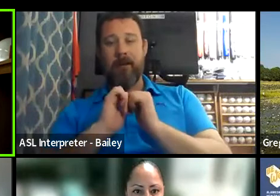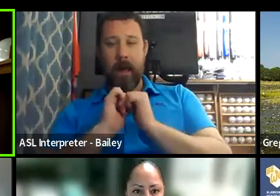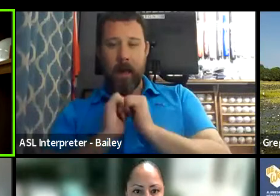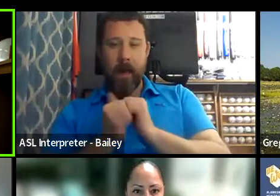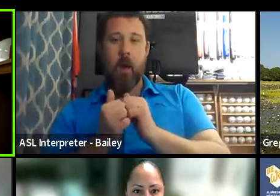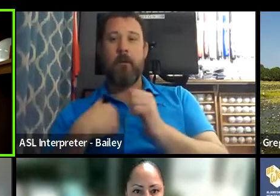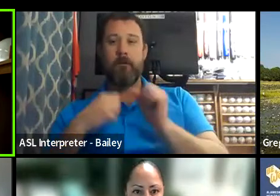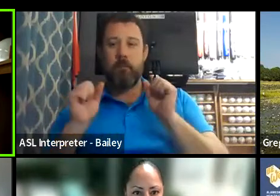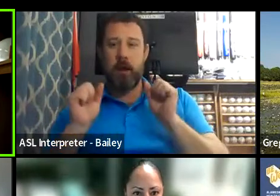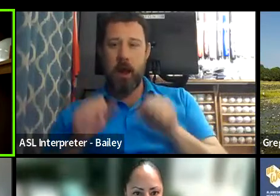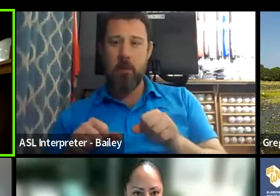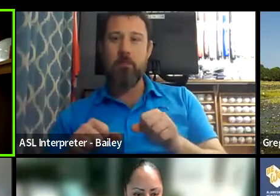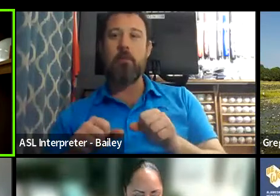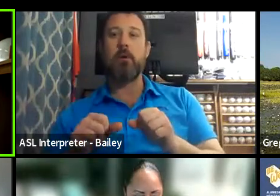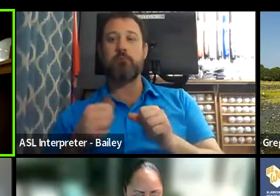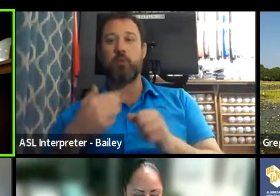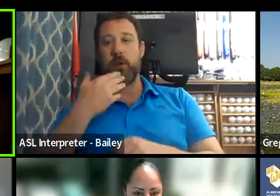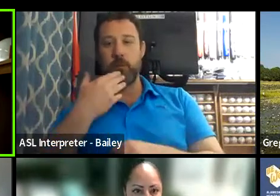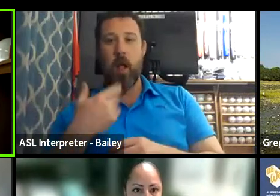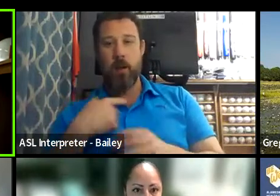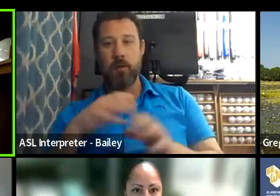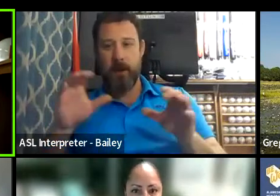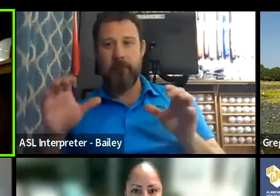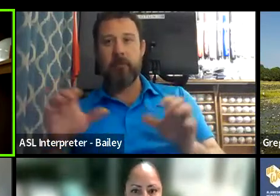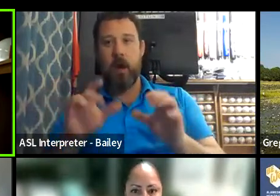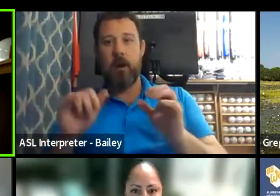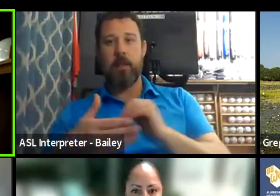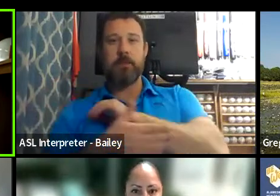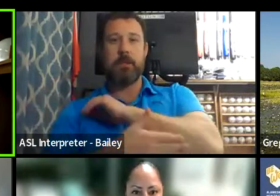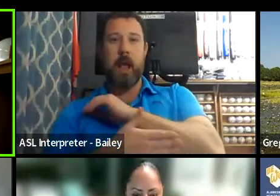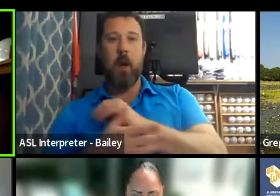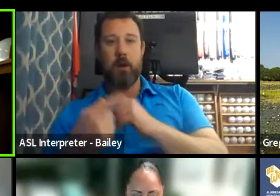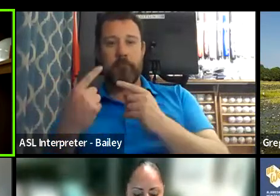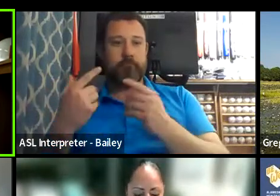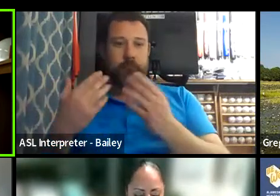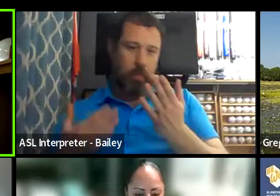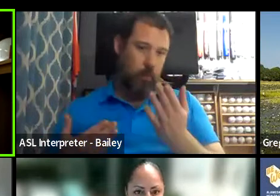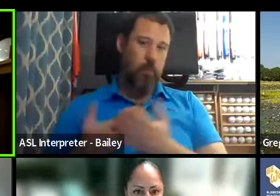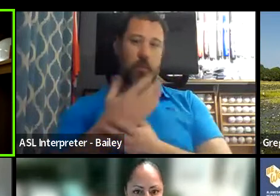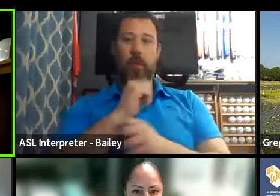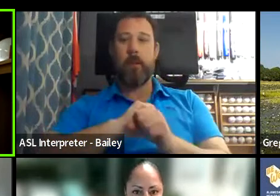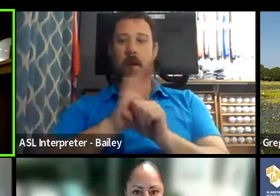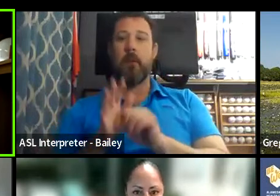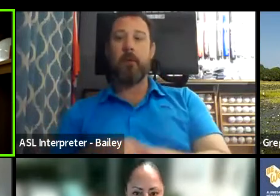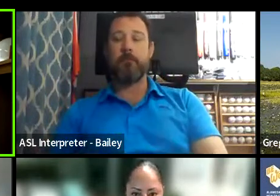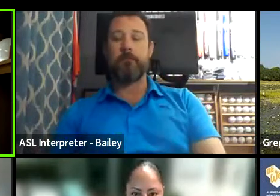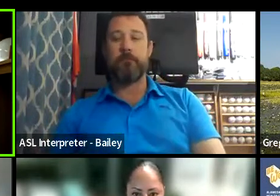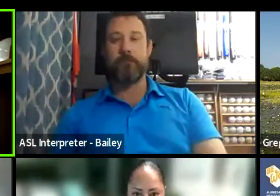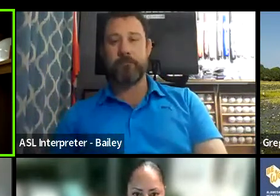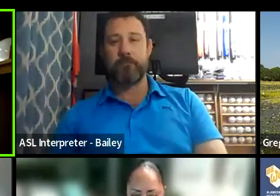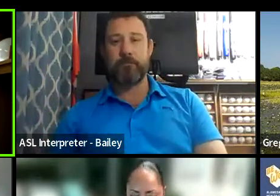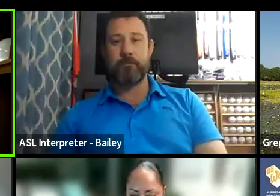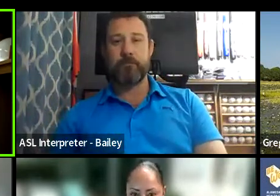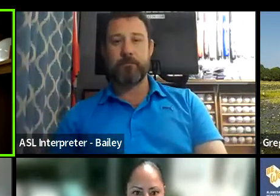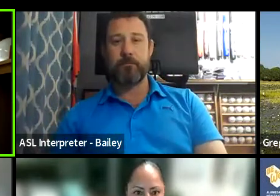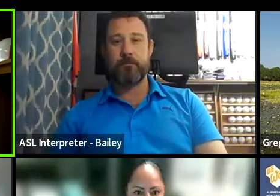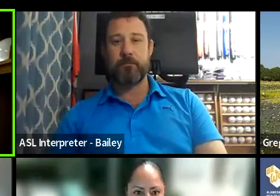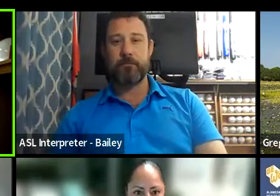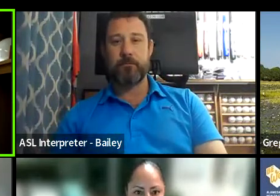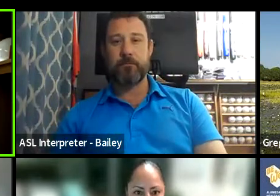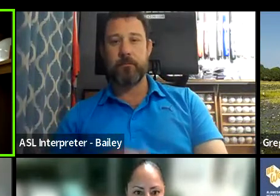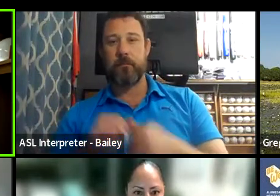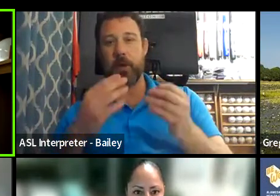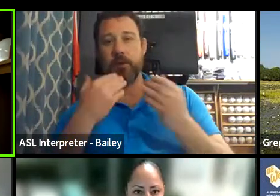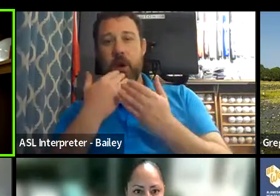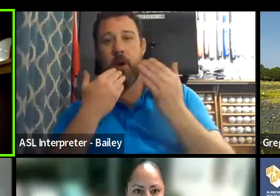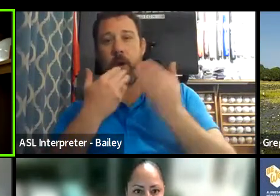do as well as we've done in this county throughout this pandemic. So thank